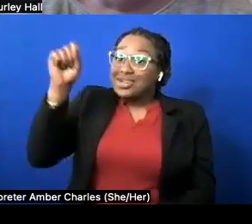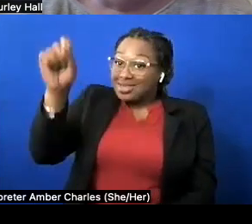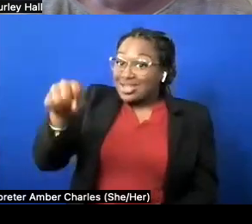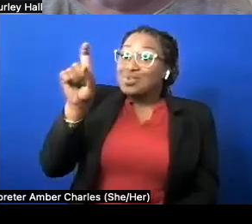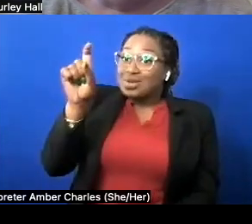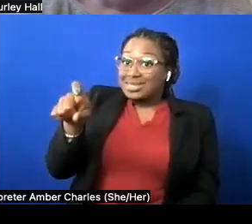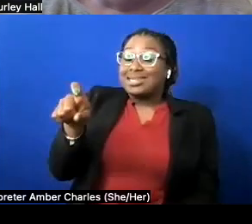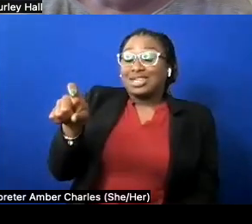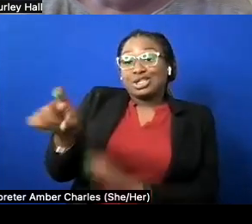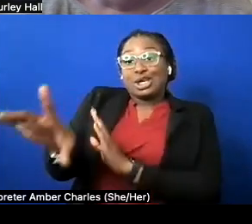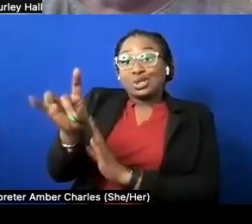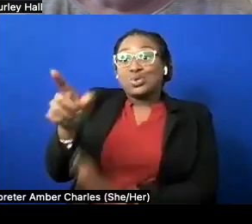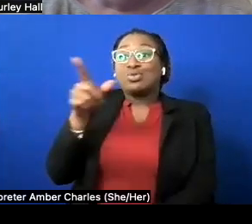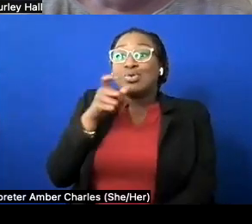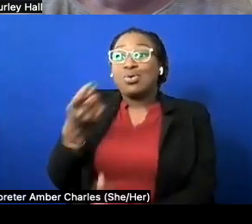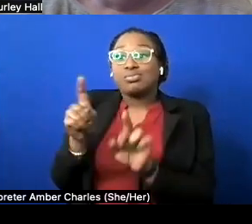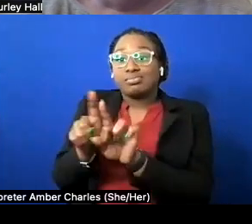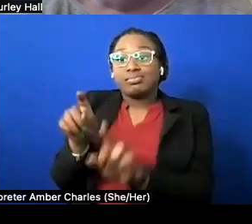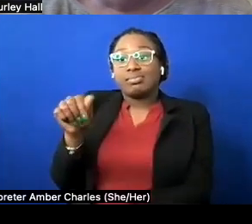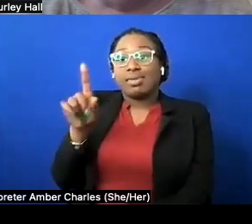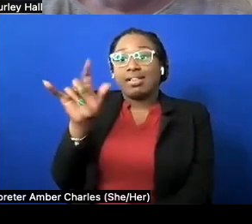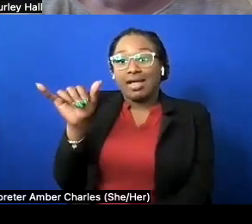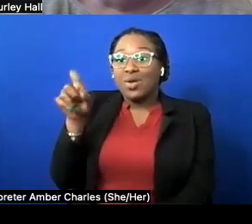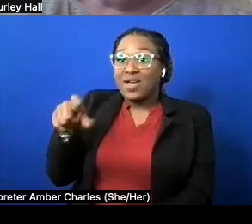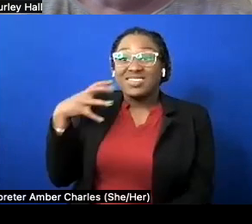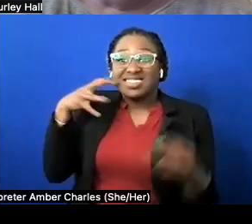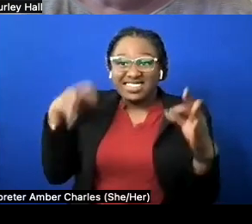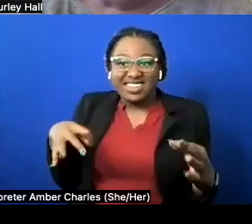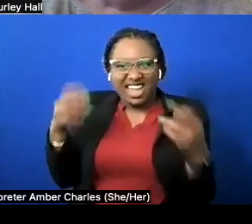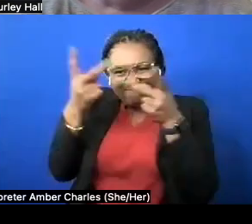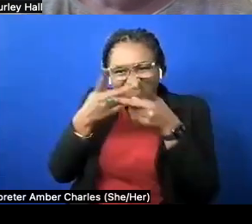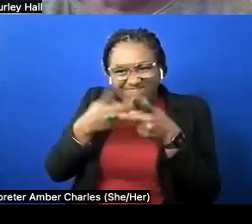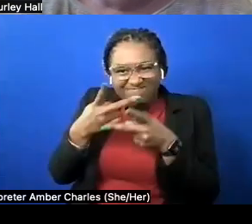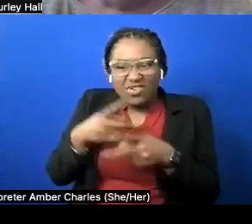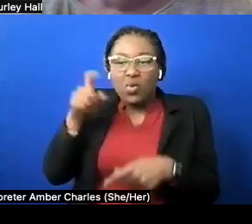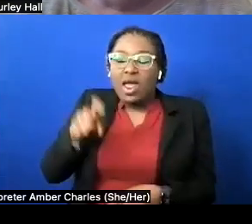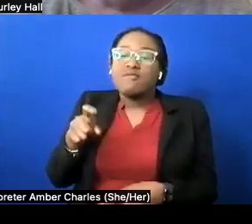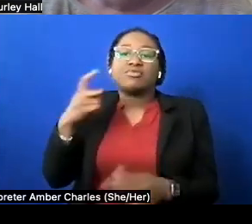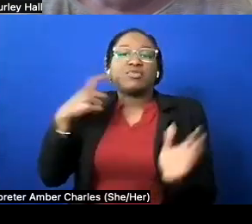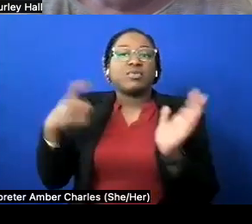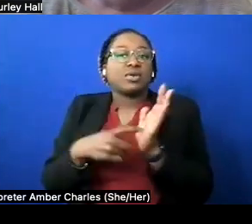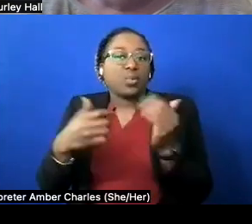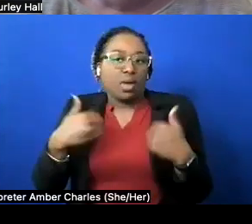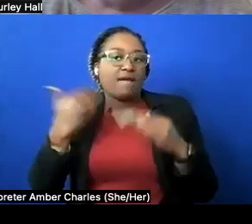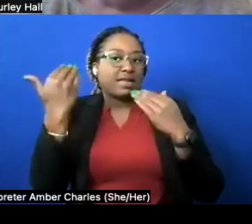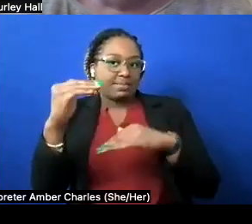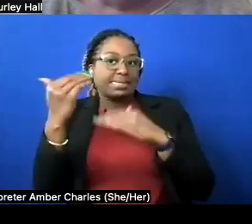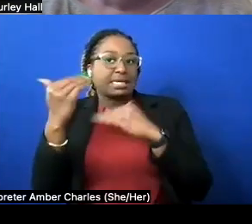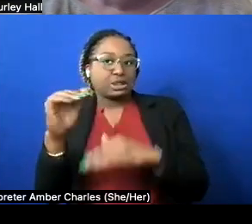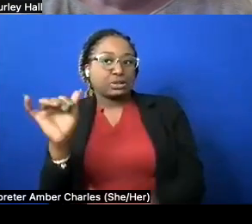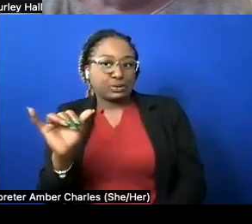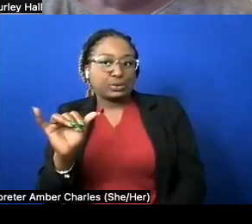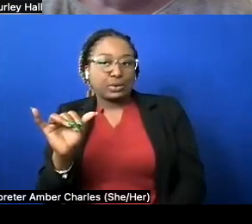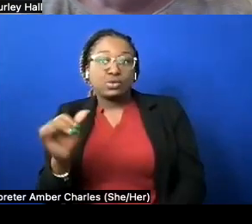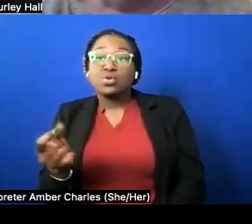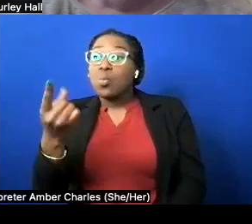are. We have to be decisive about that. And we also have to recognize that there are limitations on that. And so one of the